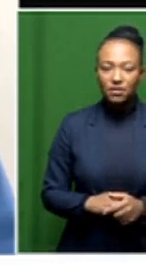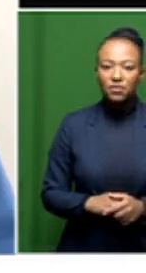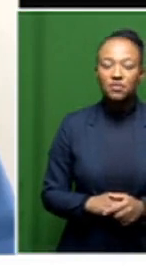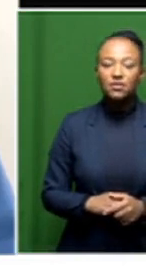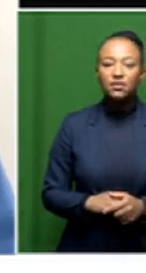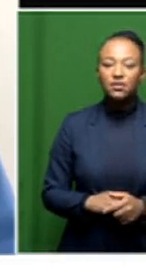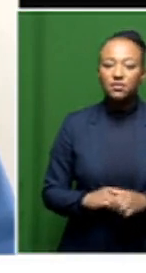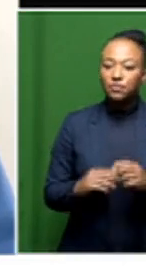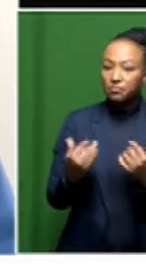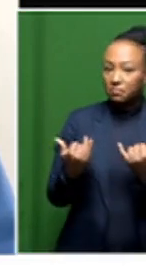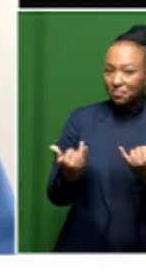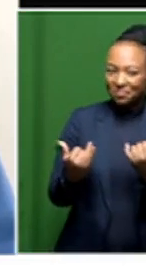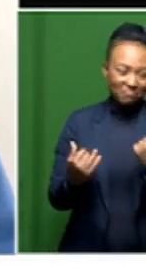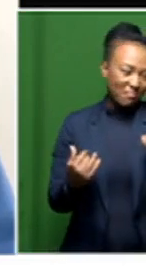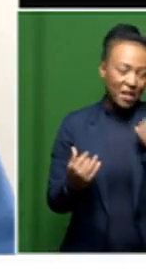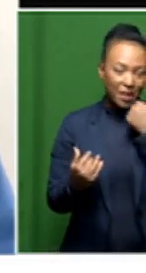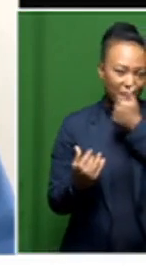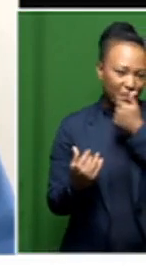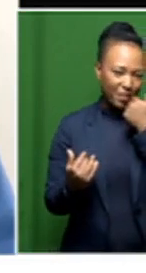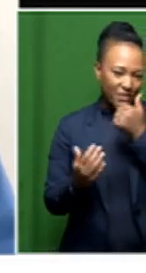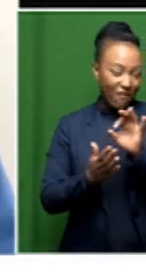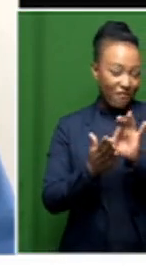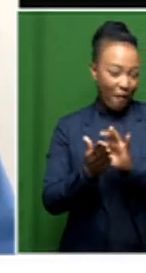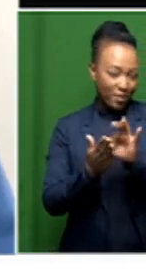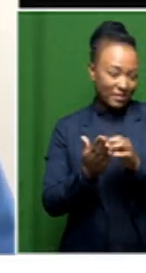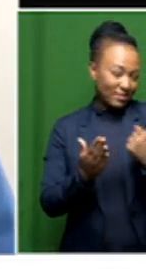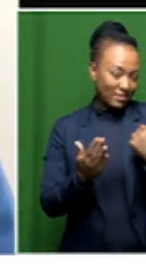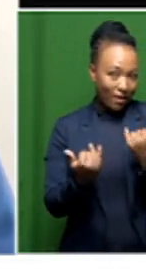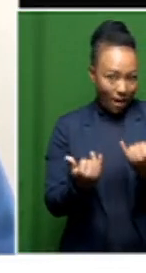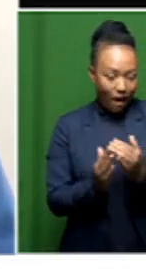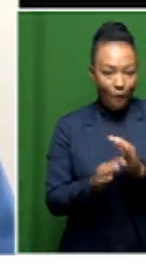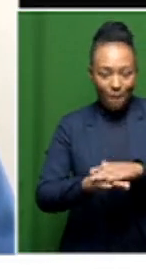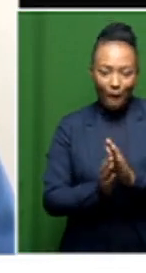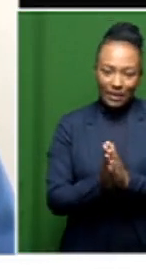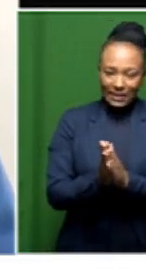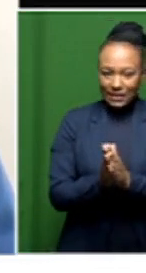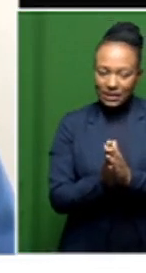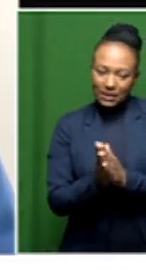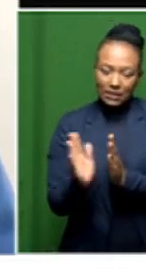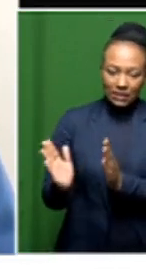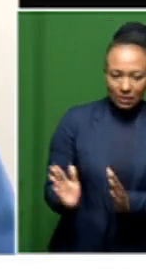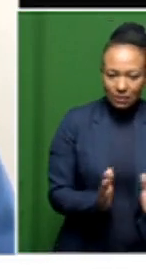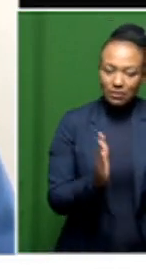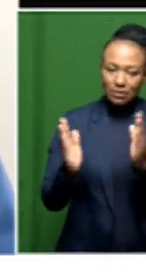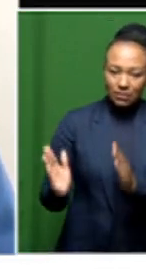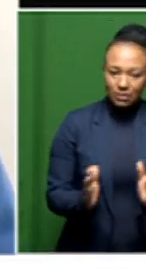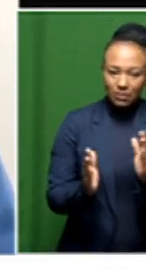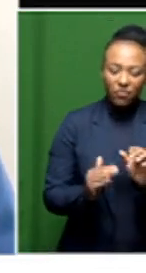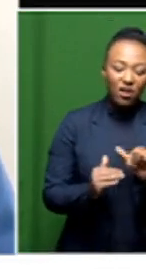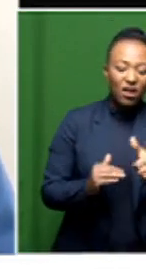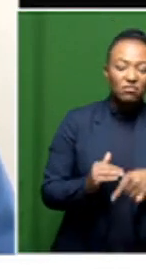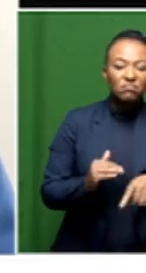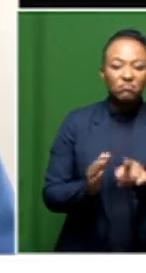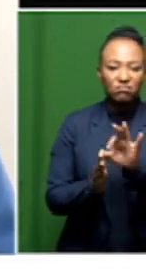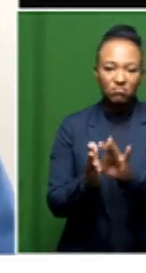think this one's still very fresh in our minds, and now we're already gearing up for another election, preparations for that. So